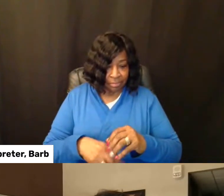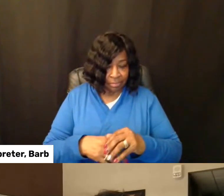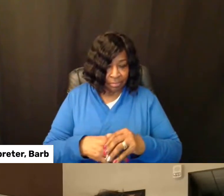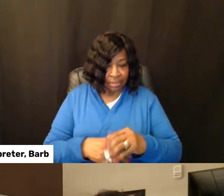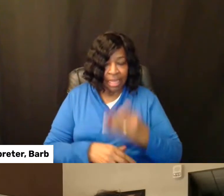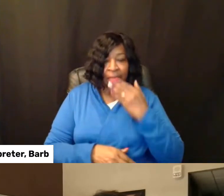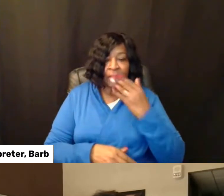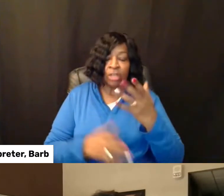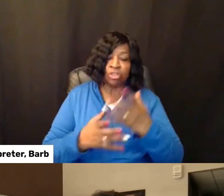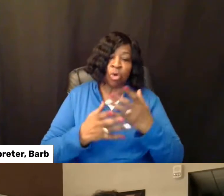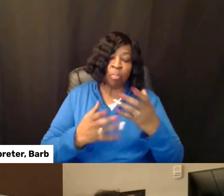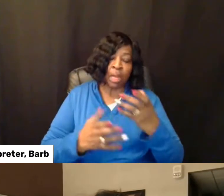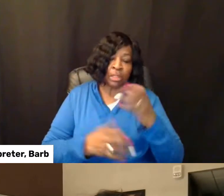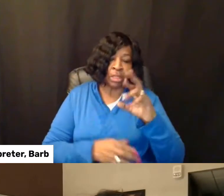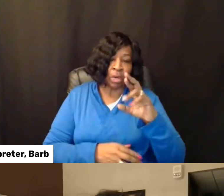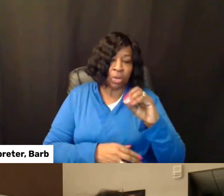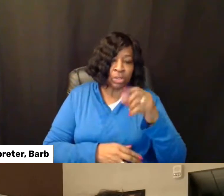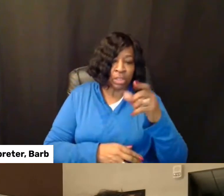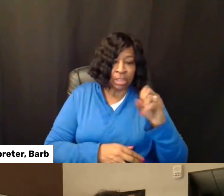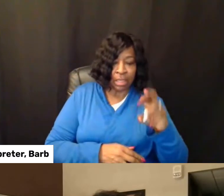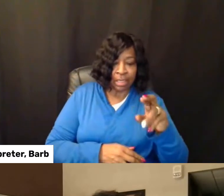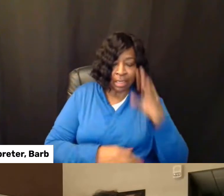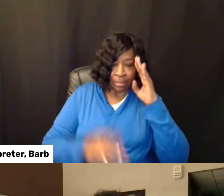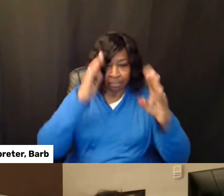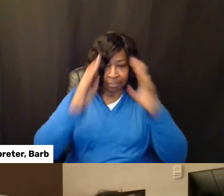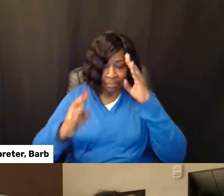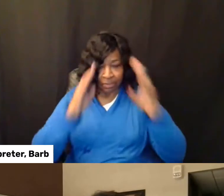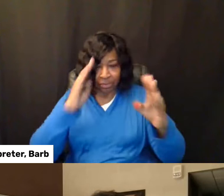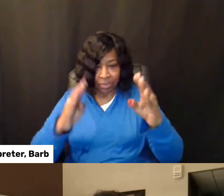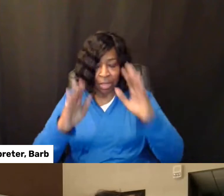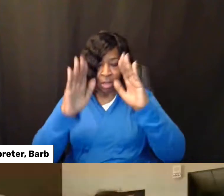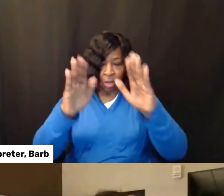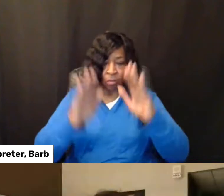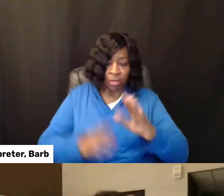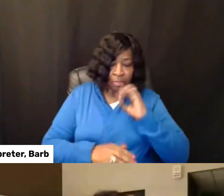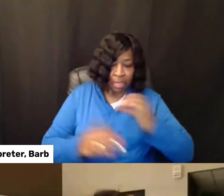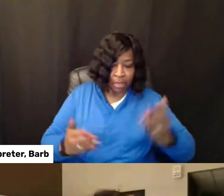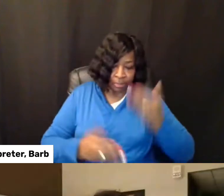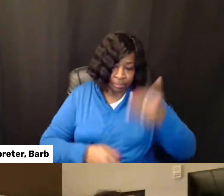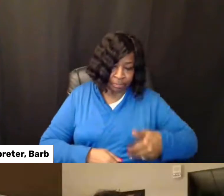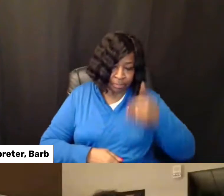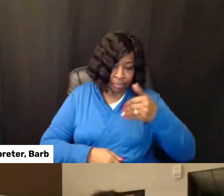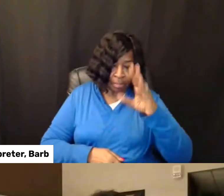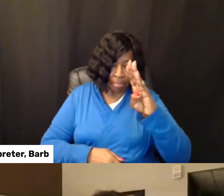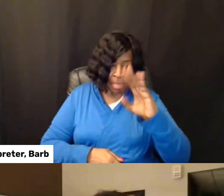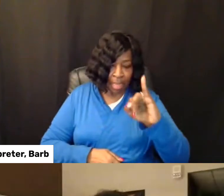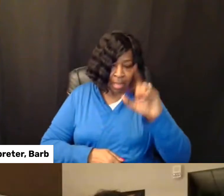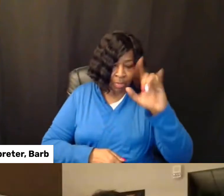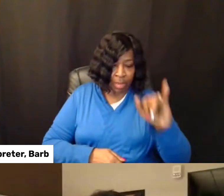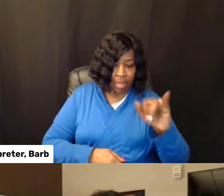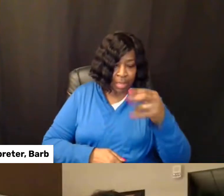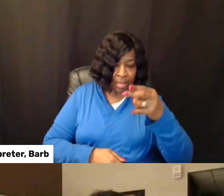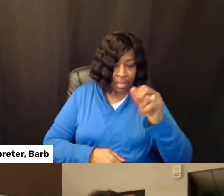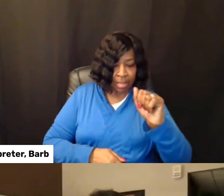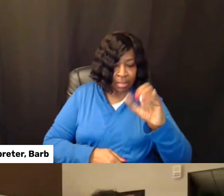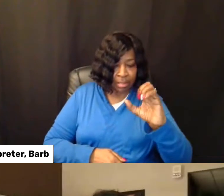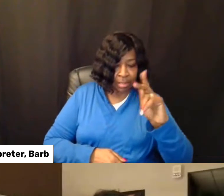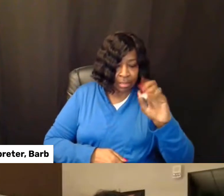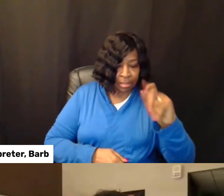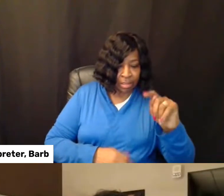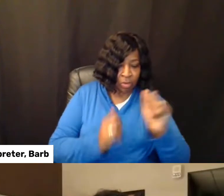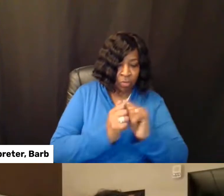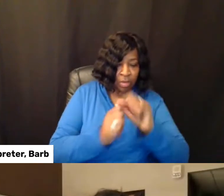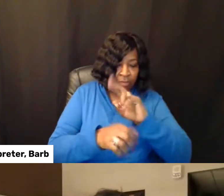Thank you so much, Roger. Hey there, folks. It's great to be with you. I'm Billy Hackett with the National Sustainable Agriculture Coalition. Thank you for